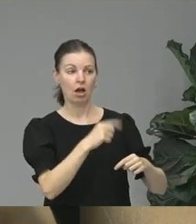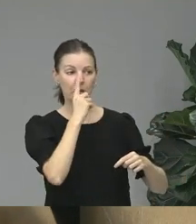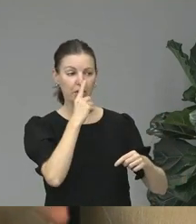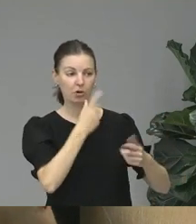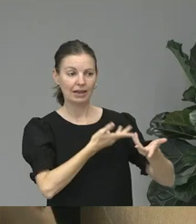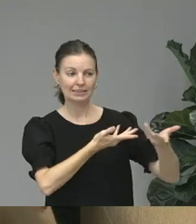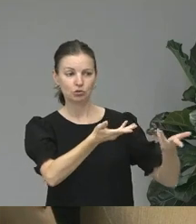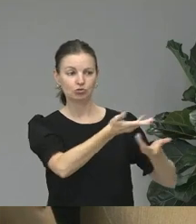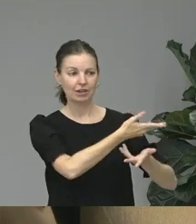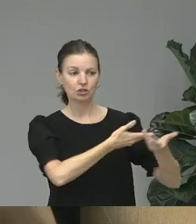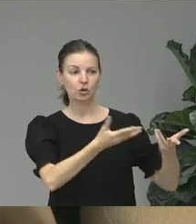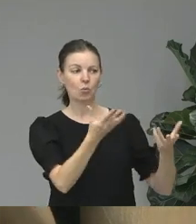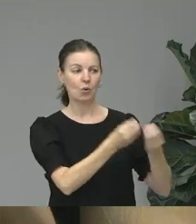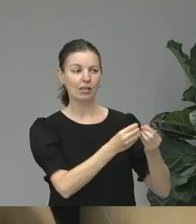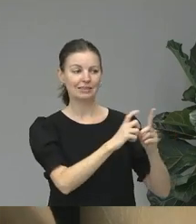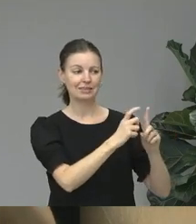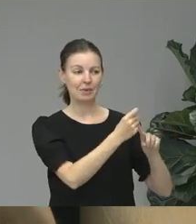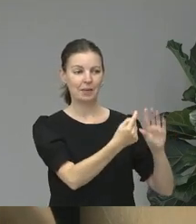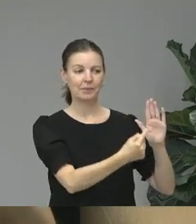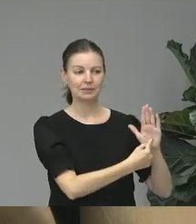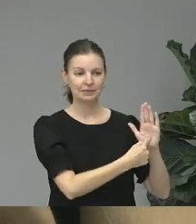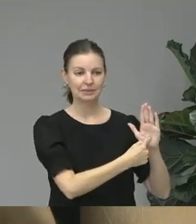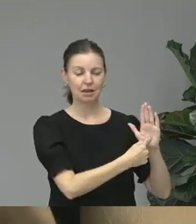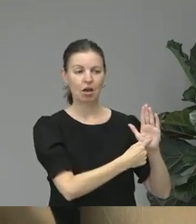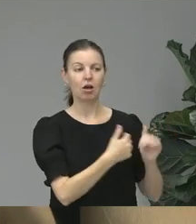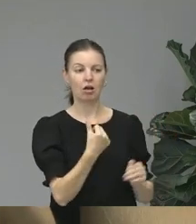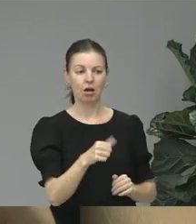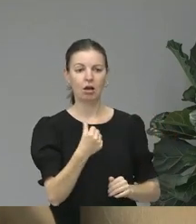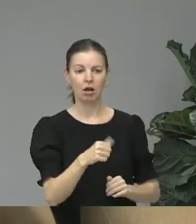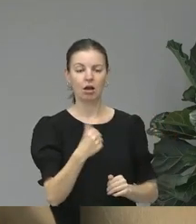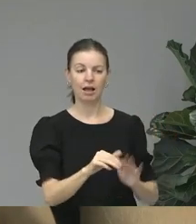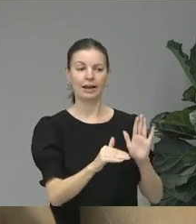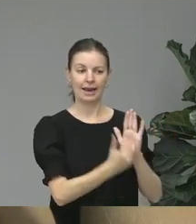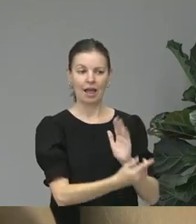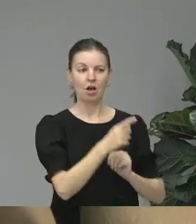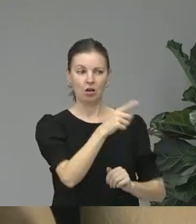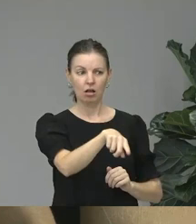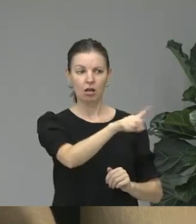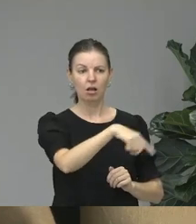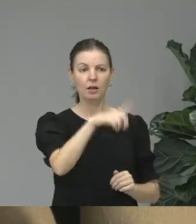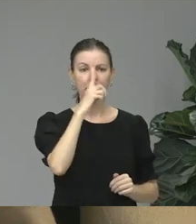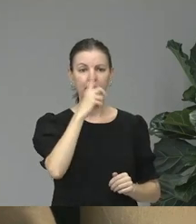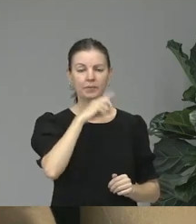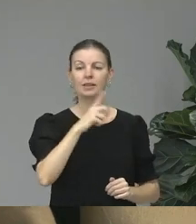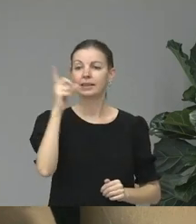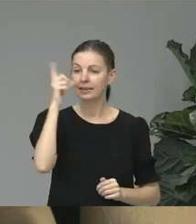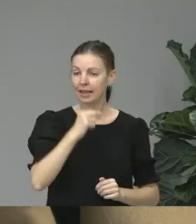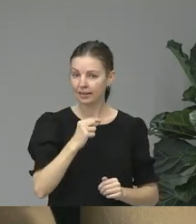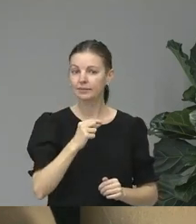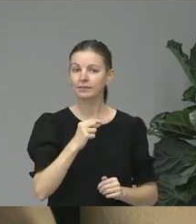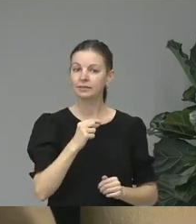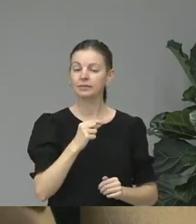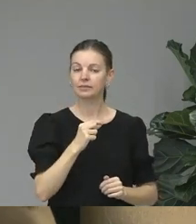people and the departments, and the fact that they are now able to have